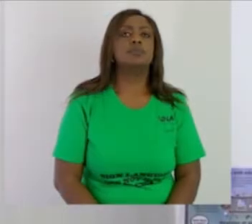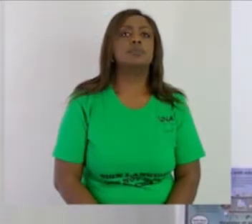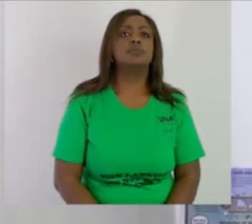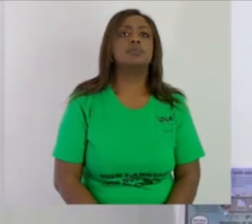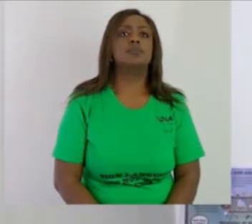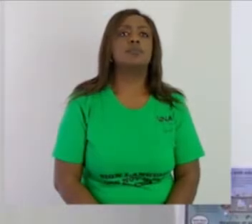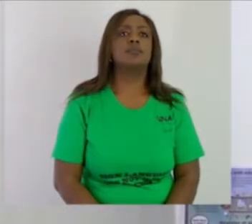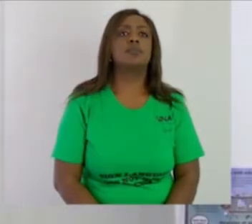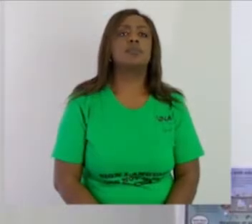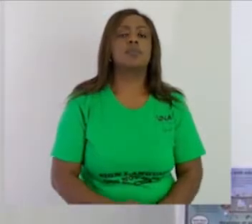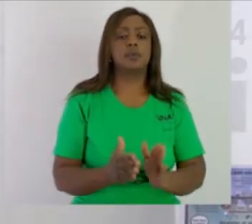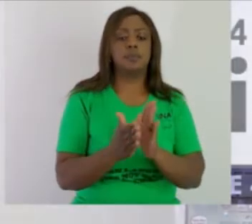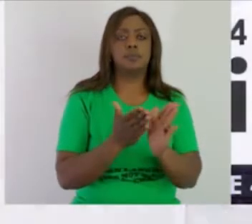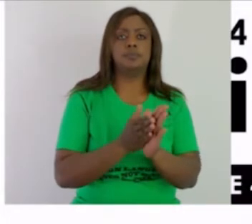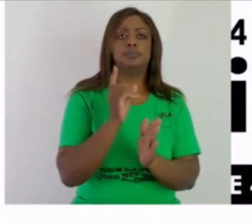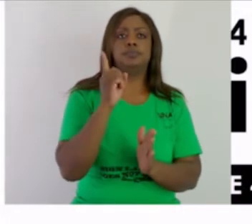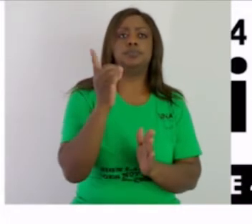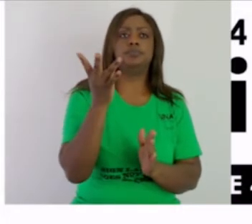Let's turn to page 17.